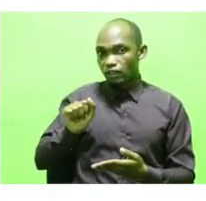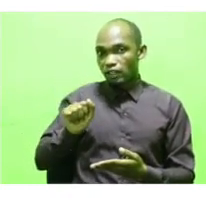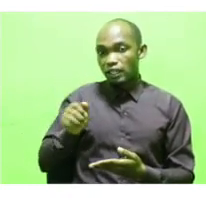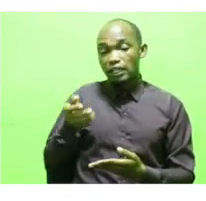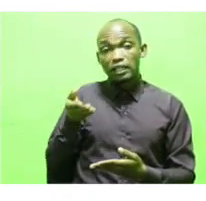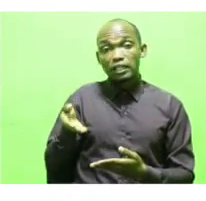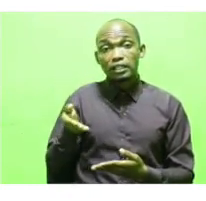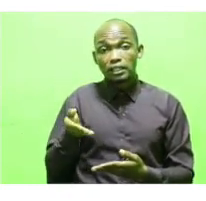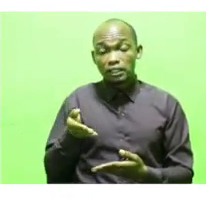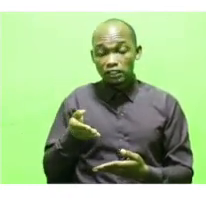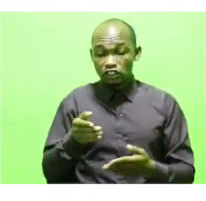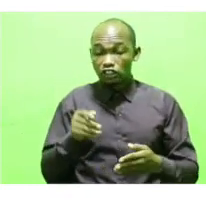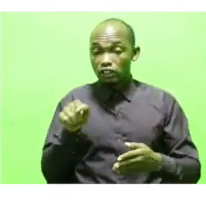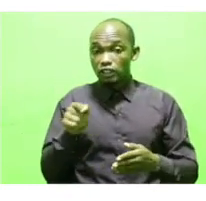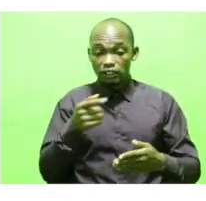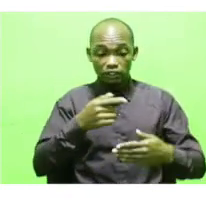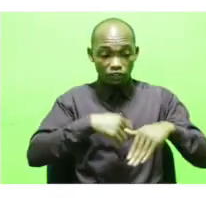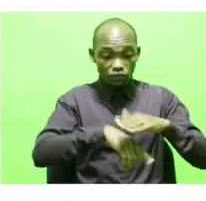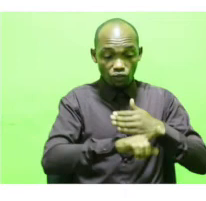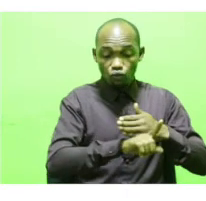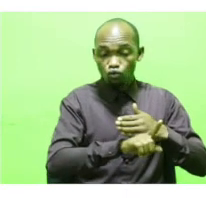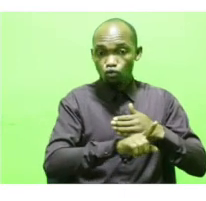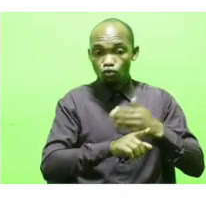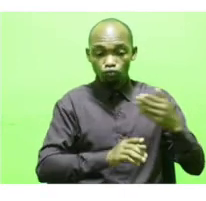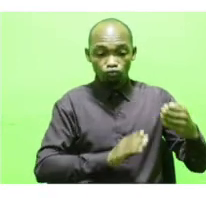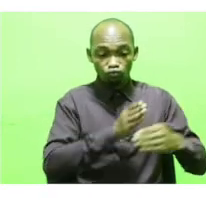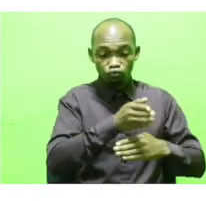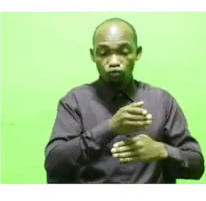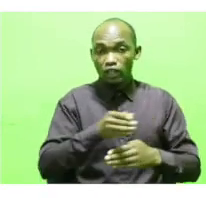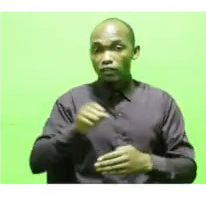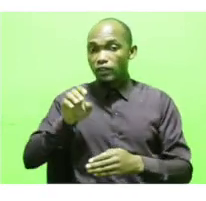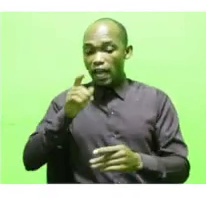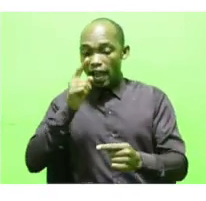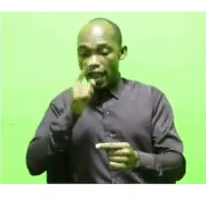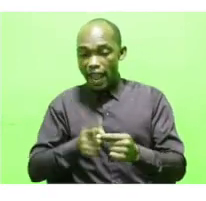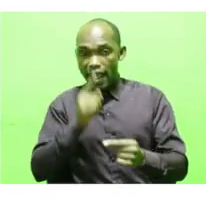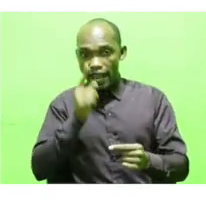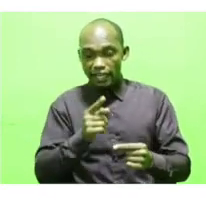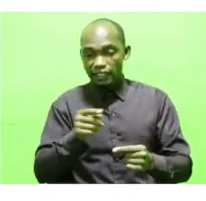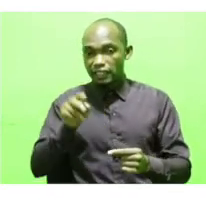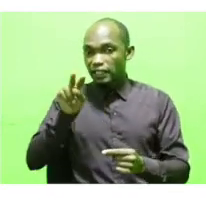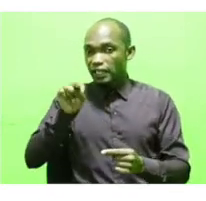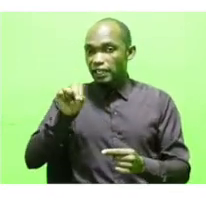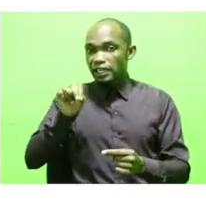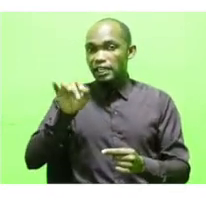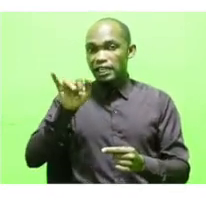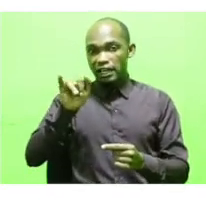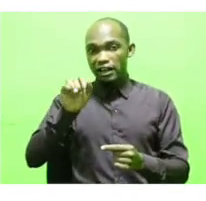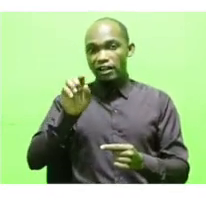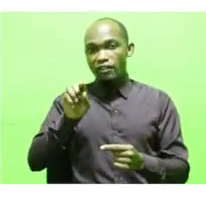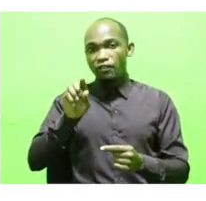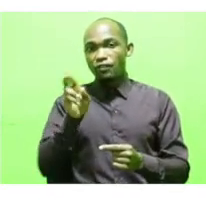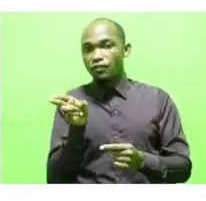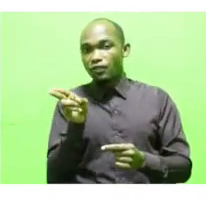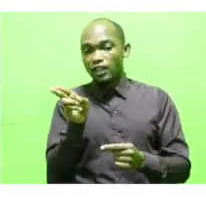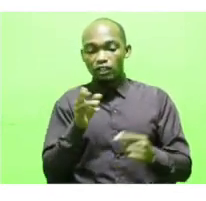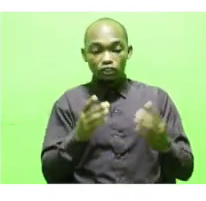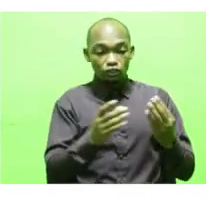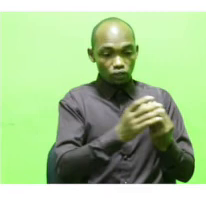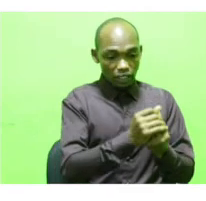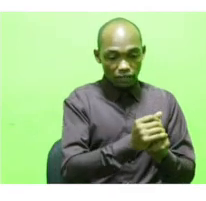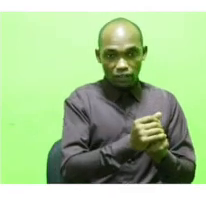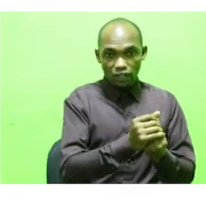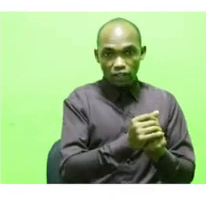pupa. So this incomplete metamorphosis just goes through the egg, the nymph, and the adult. A good example of